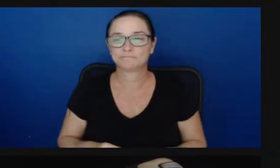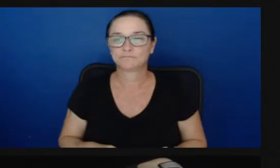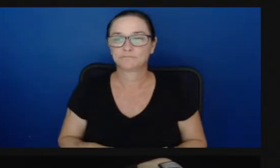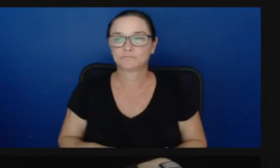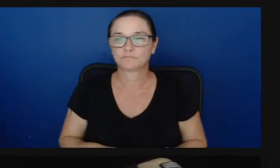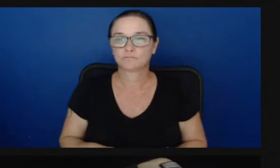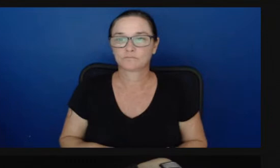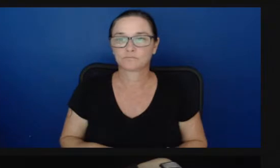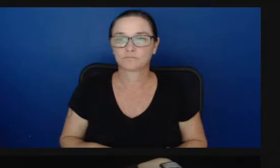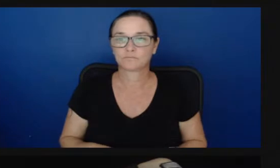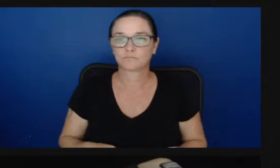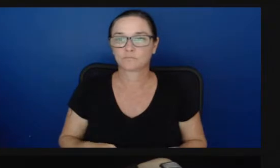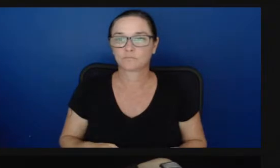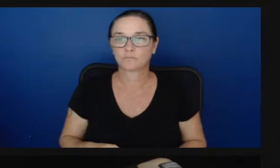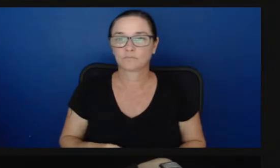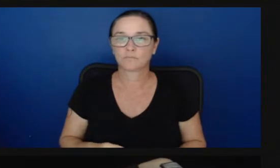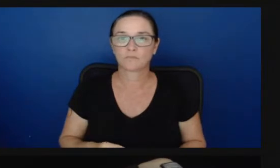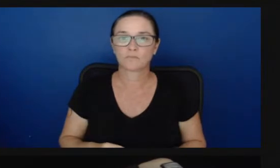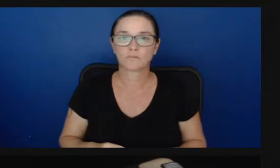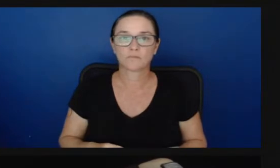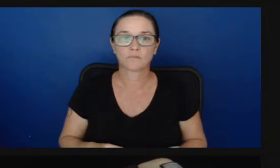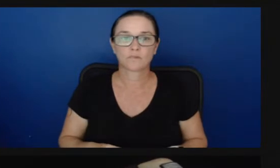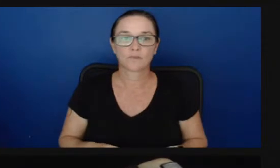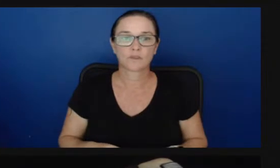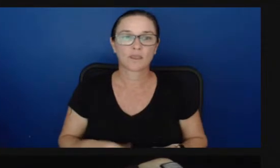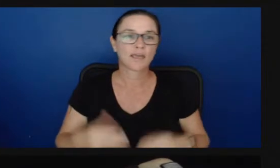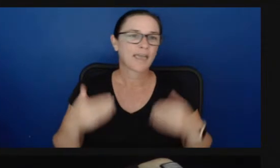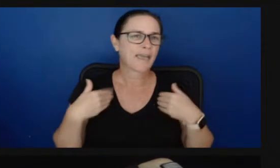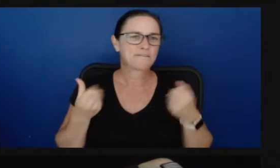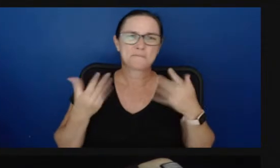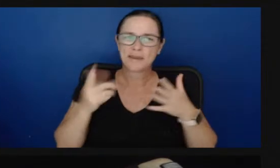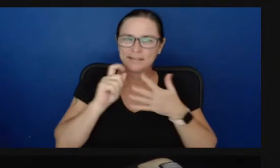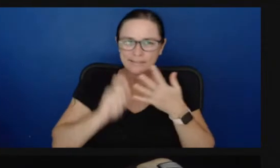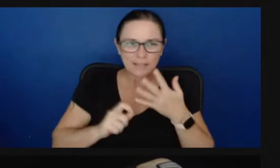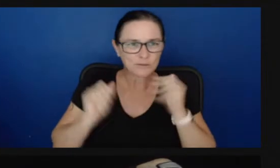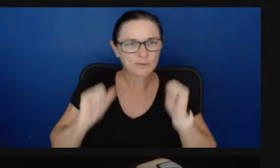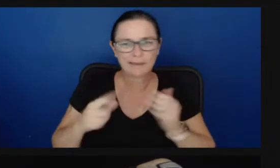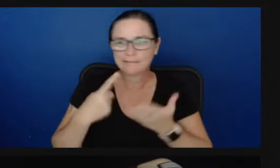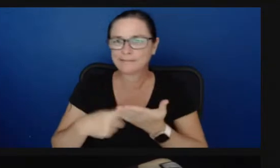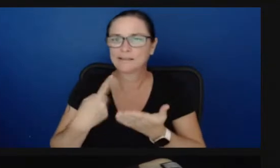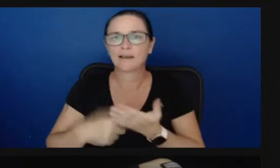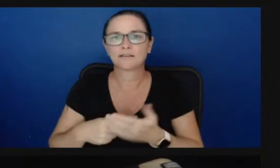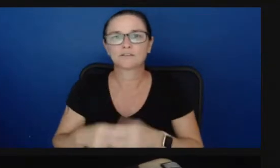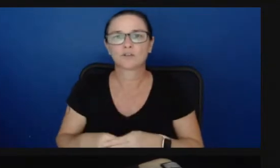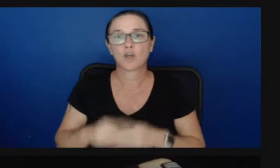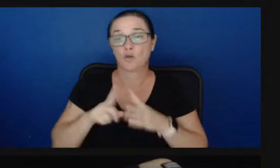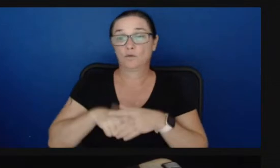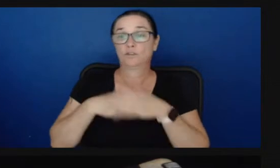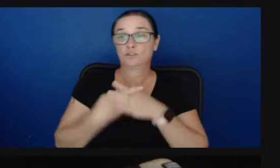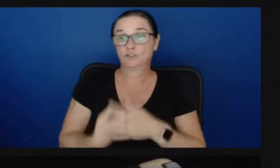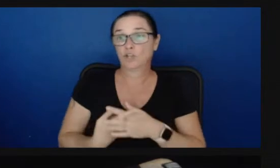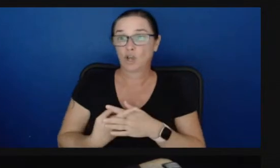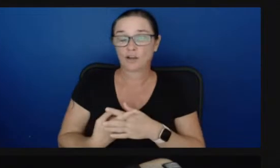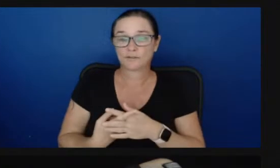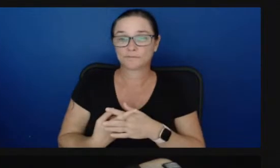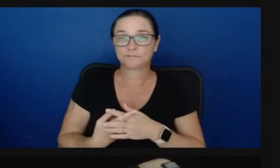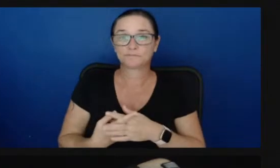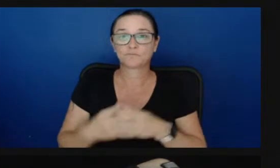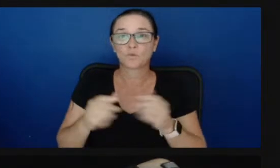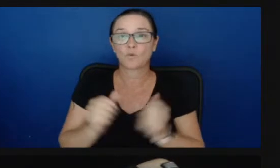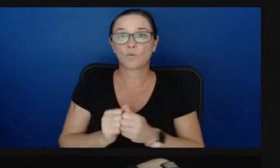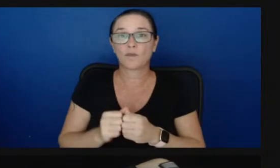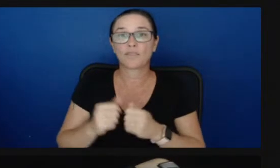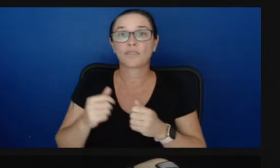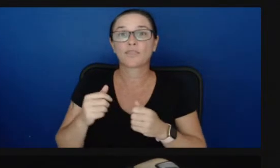So that's the long and short of it. Well, lots of details we can talk about there. We'll start off as usual with the largest hazard to people, which